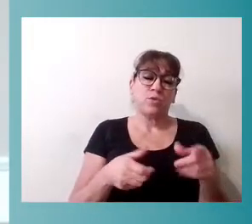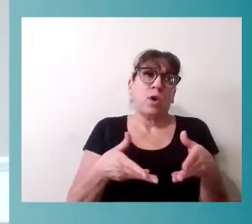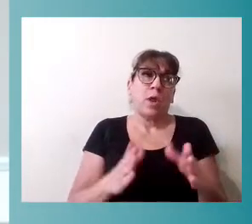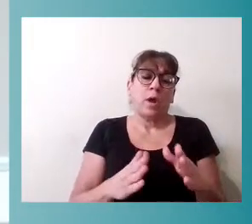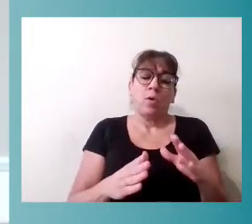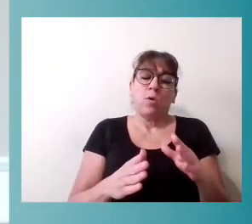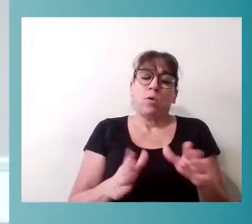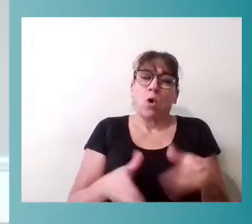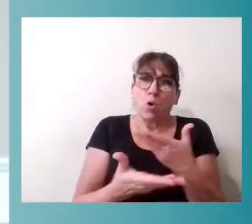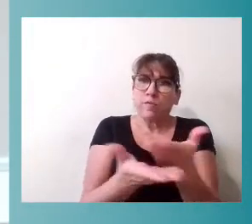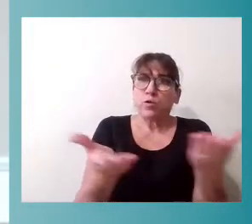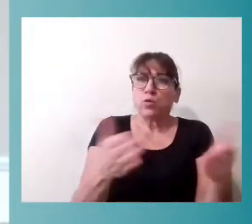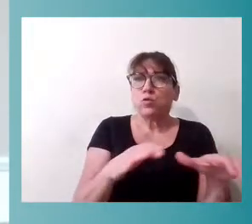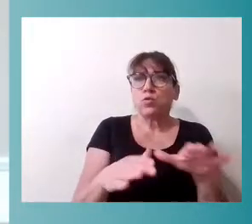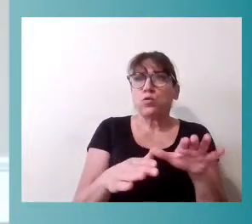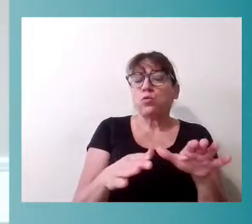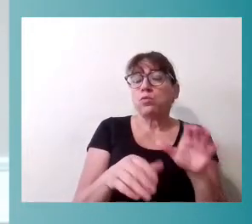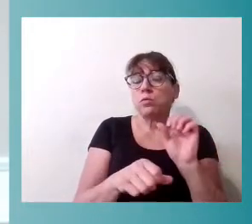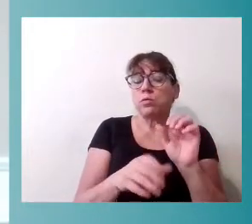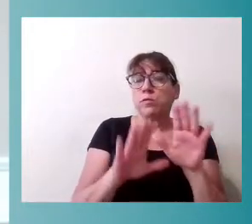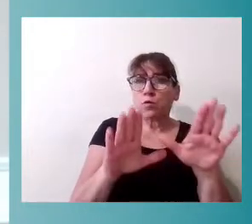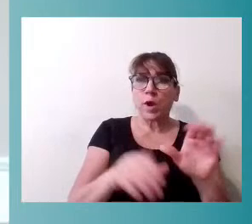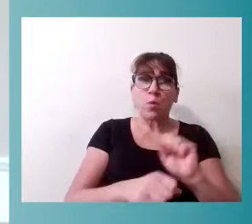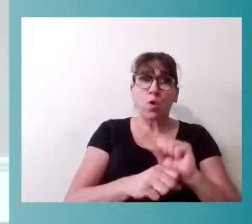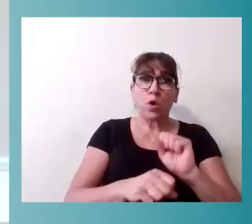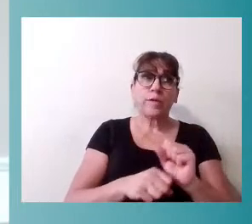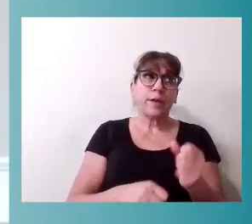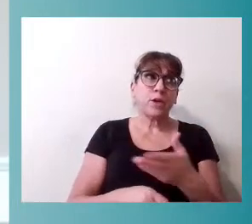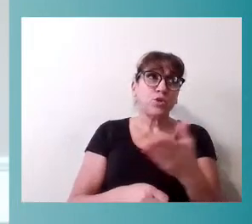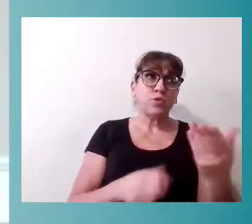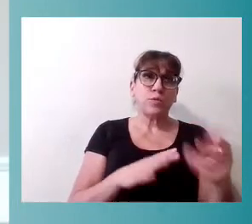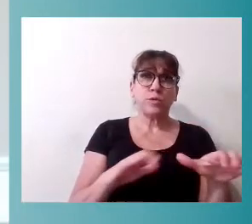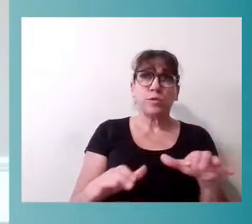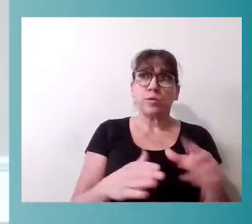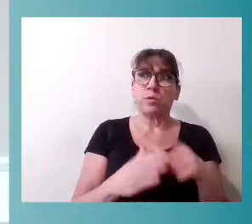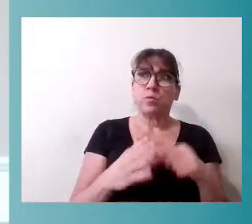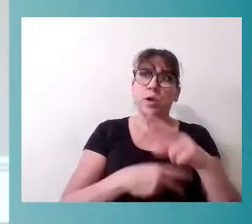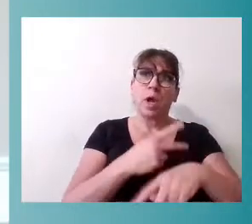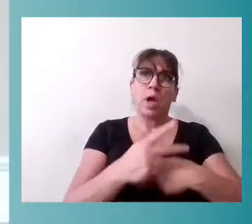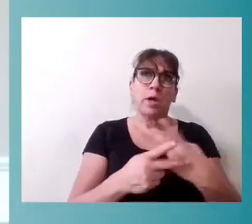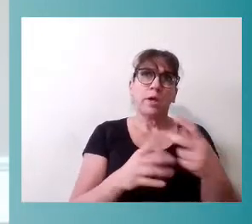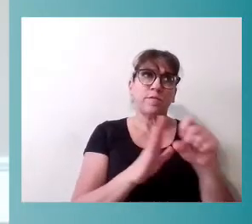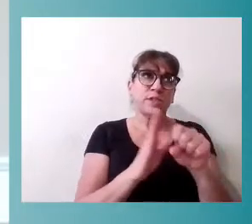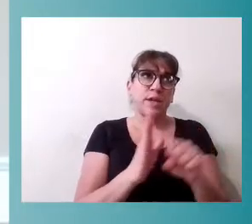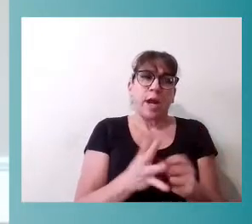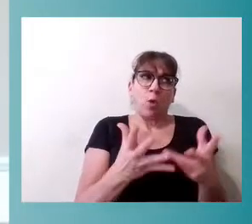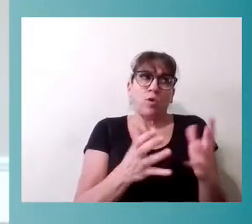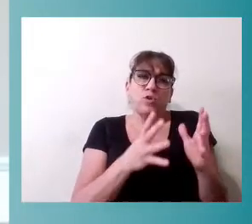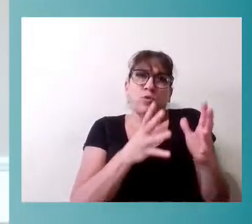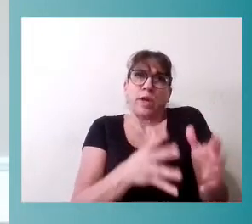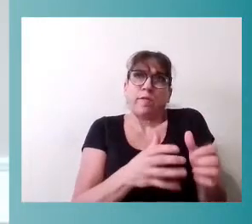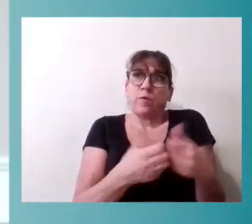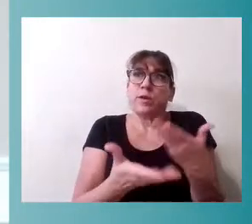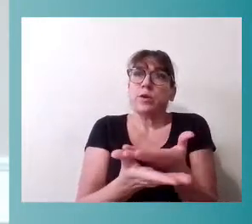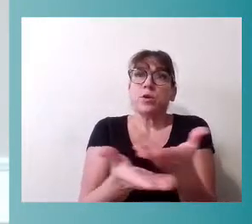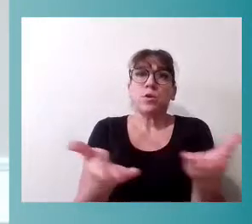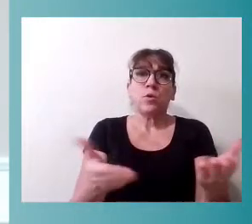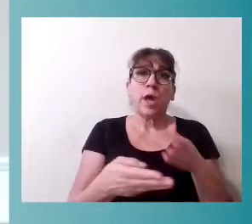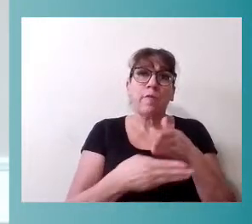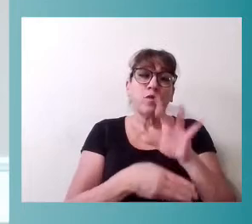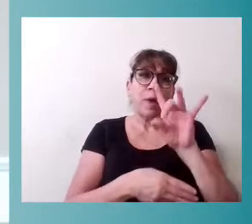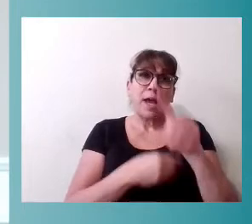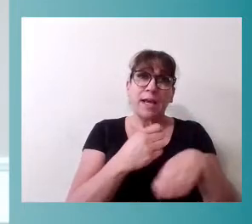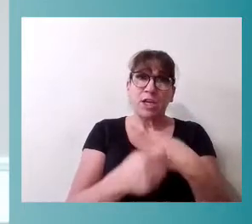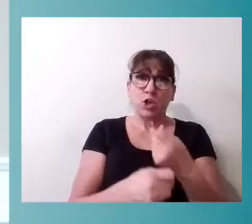the great work that you do, and what kind of state that I want to leave with all of you after my 8